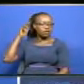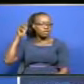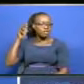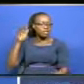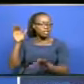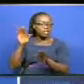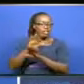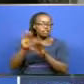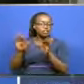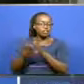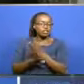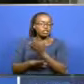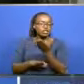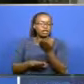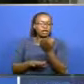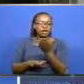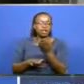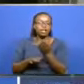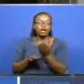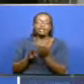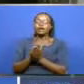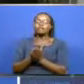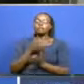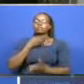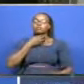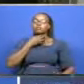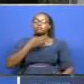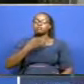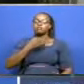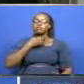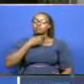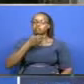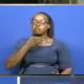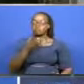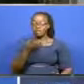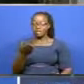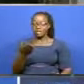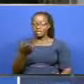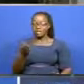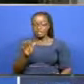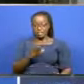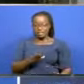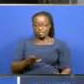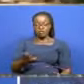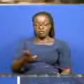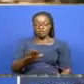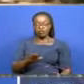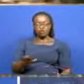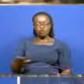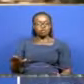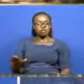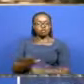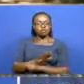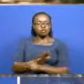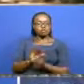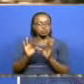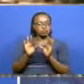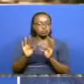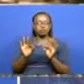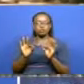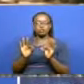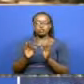night, just, you know, and the frogs around. So the environment here is completely very good. It is cost